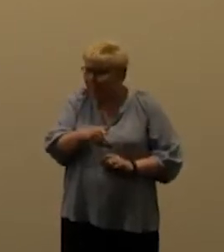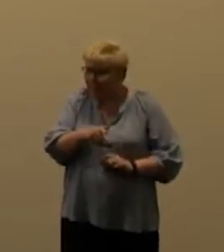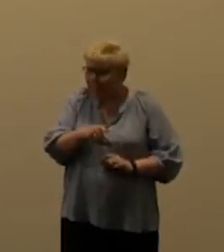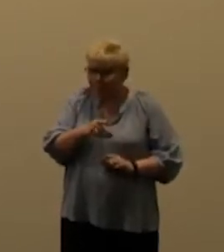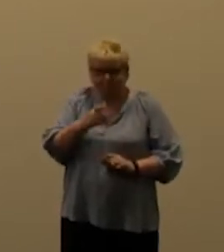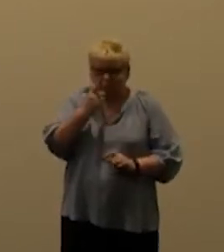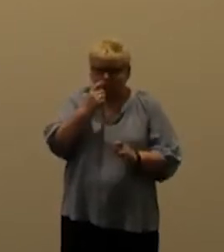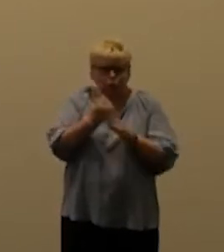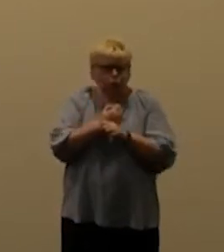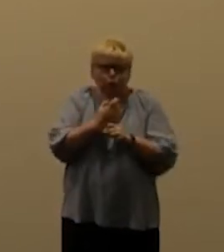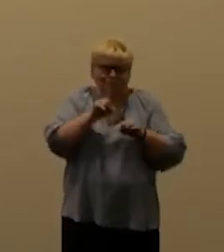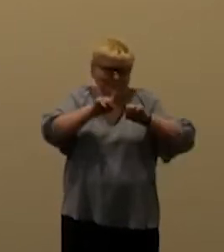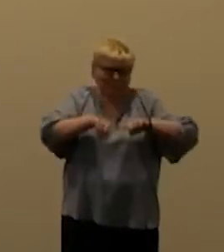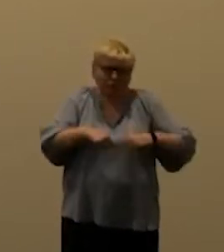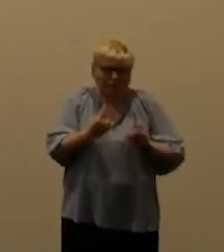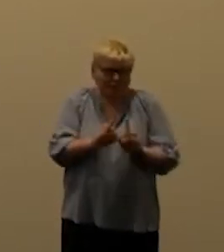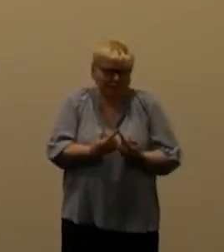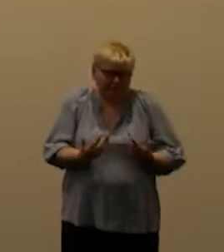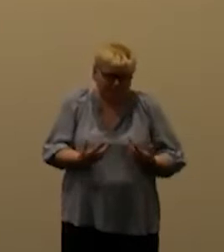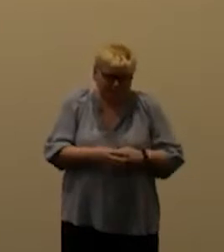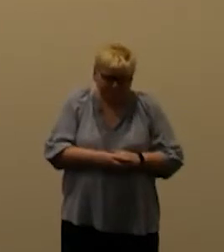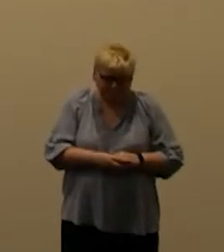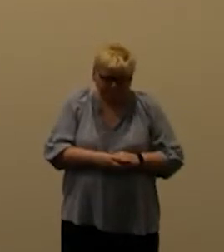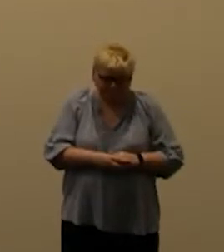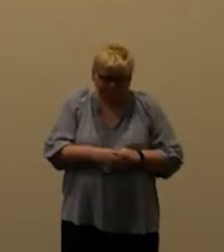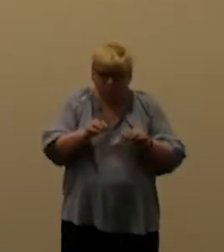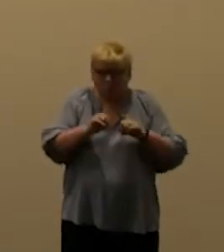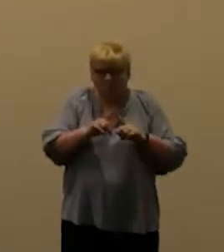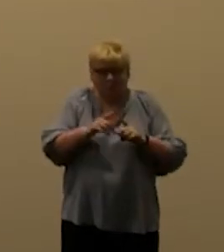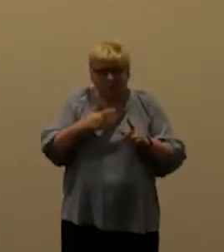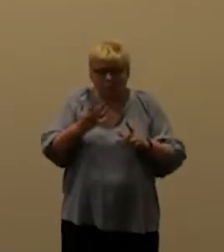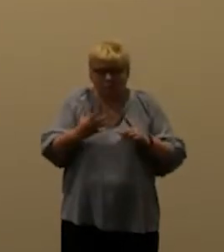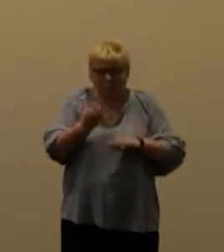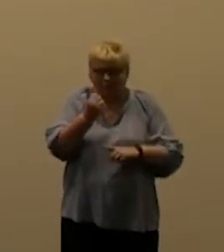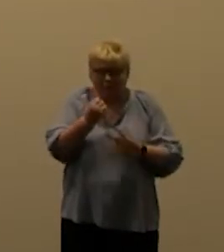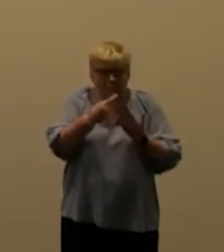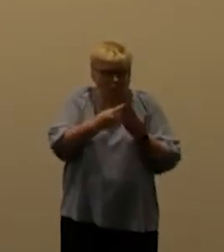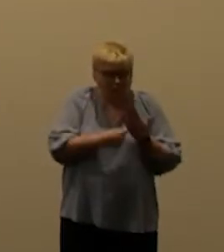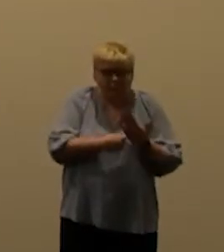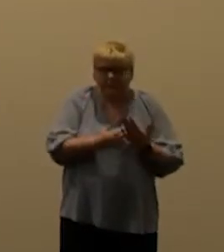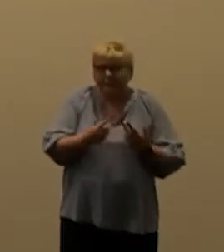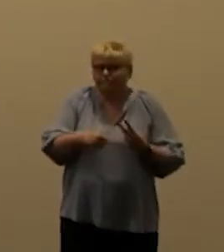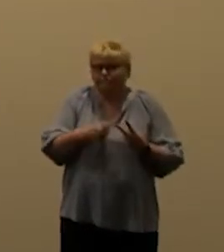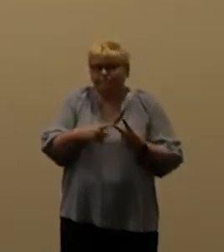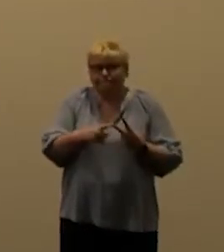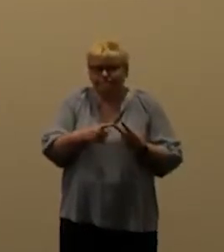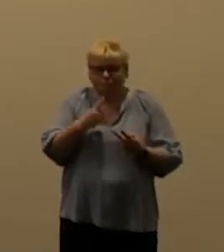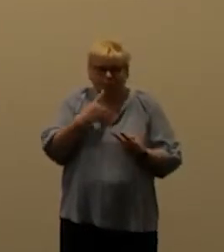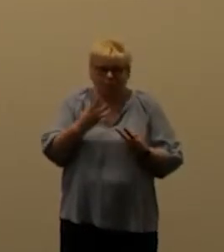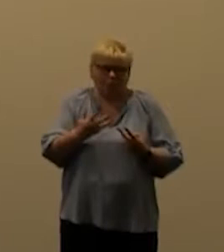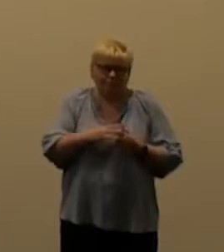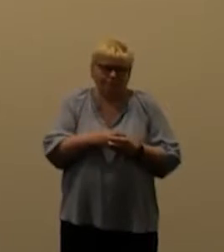can do a number of different things are available to us. So if, say, I've defined a meeting policy, and we are saying, or